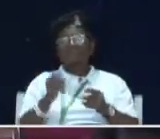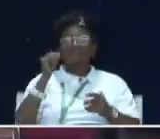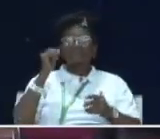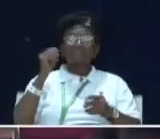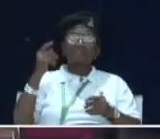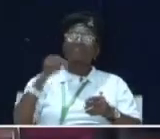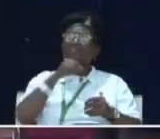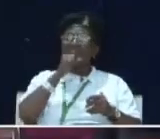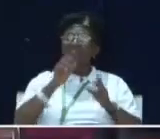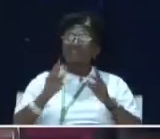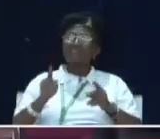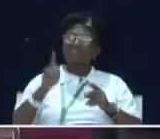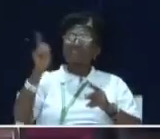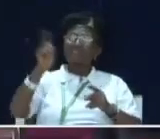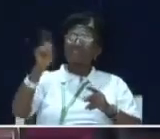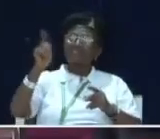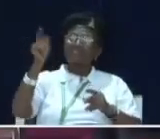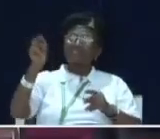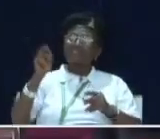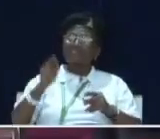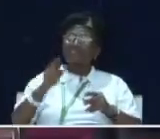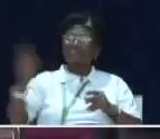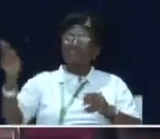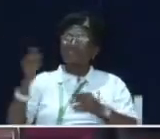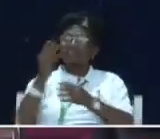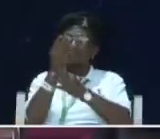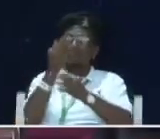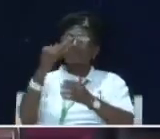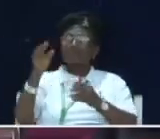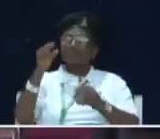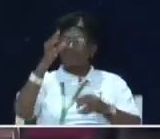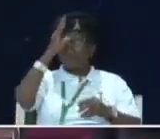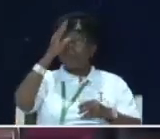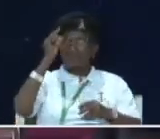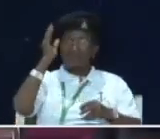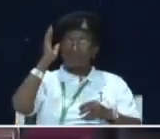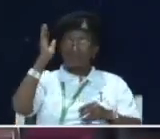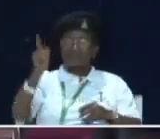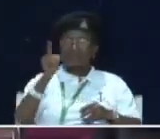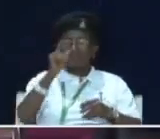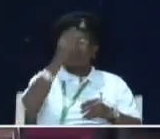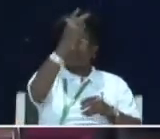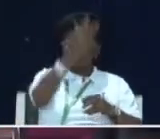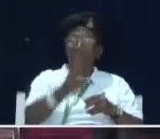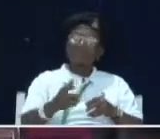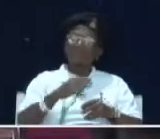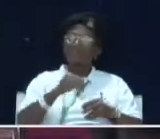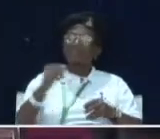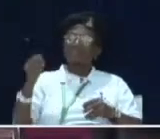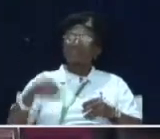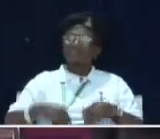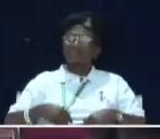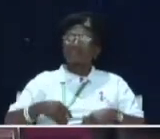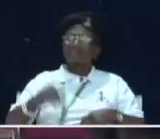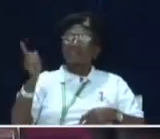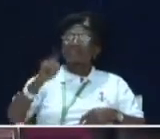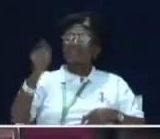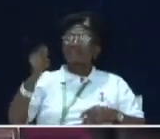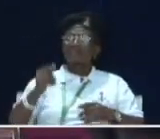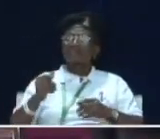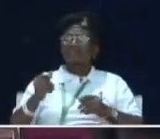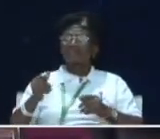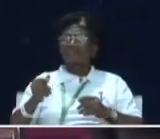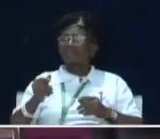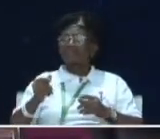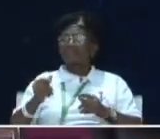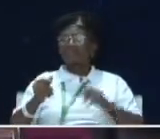older one where the right hand of the father would land, and the younger one where the left hand of the